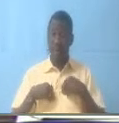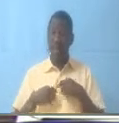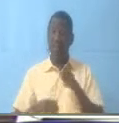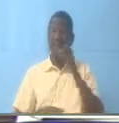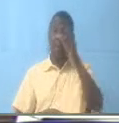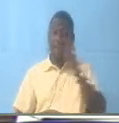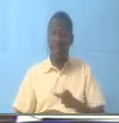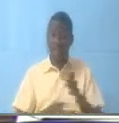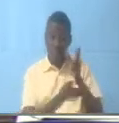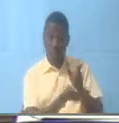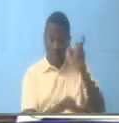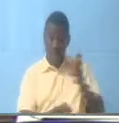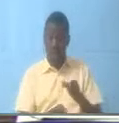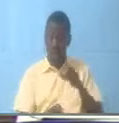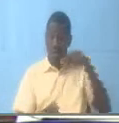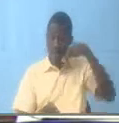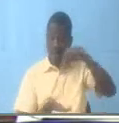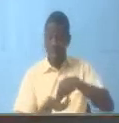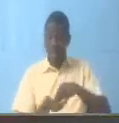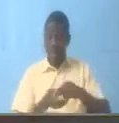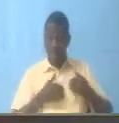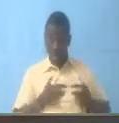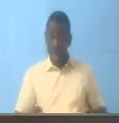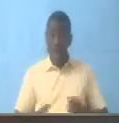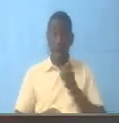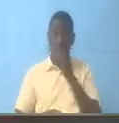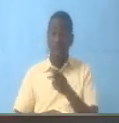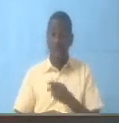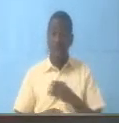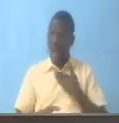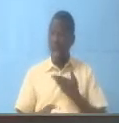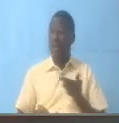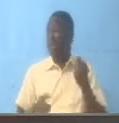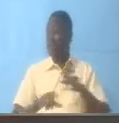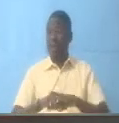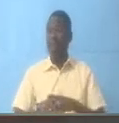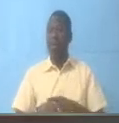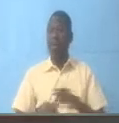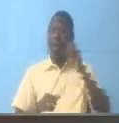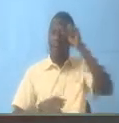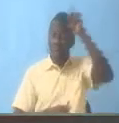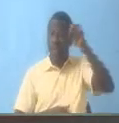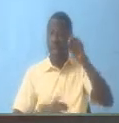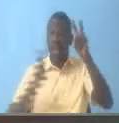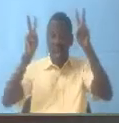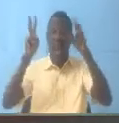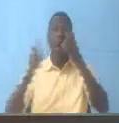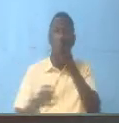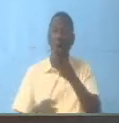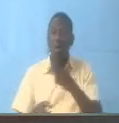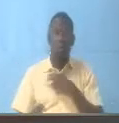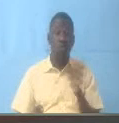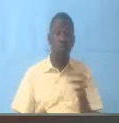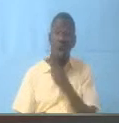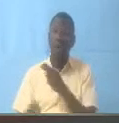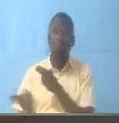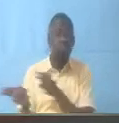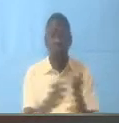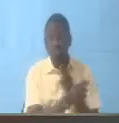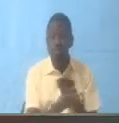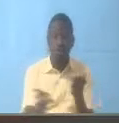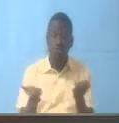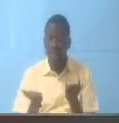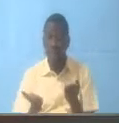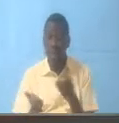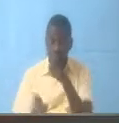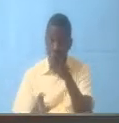the students? ndax jamono boobu tontuwuloo ma de ndax dama ne ndax jamono boobu boo leen amoon ku ñëwoon taxaw jaxaral ne leen président bi moo ñu